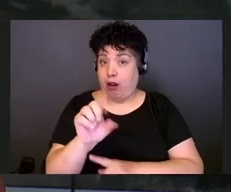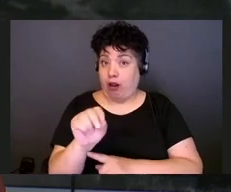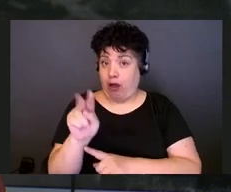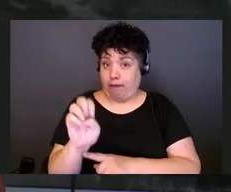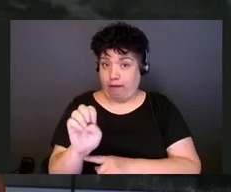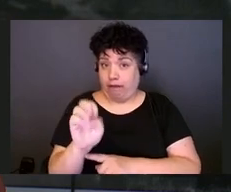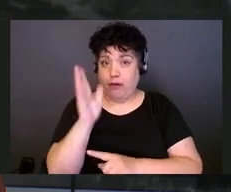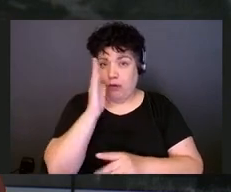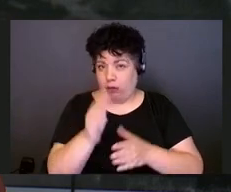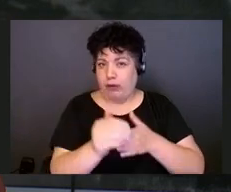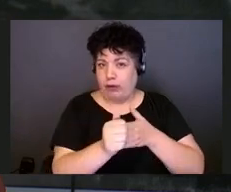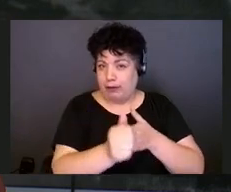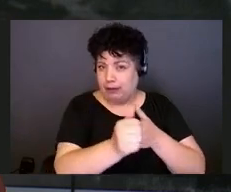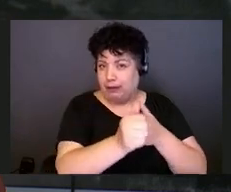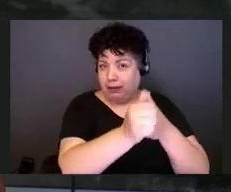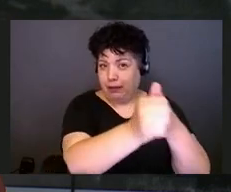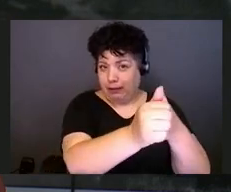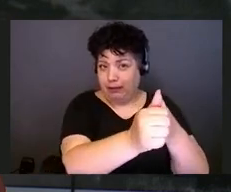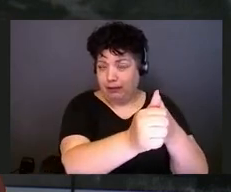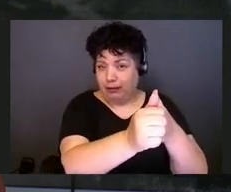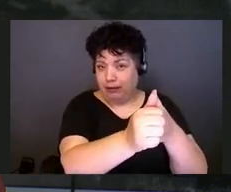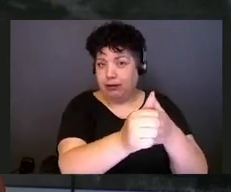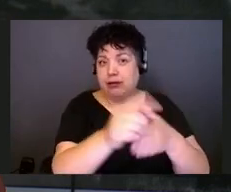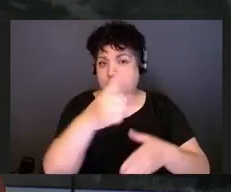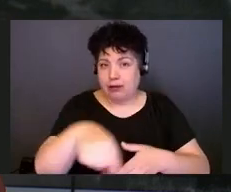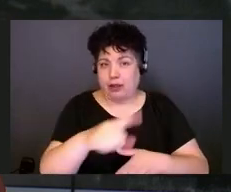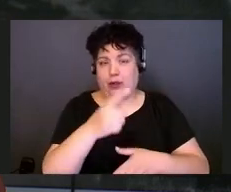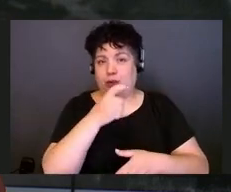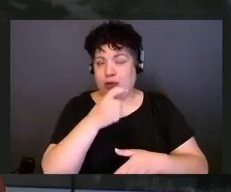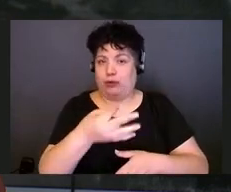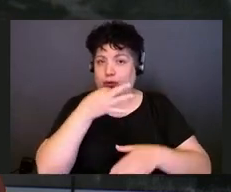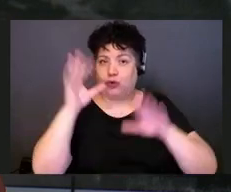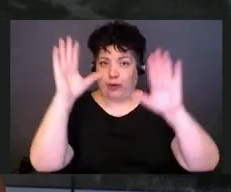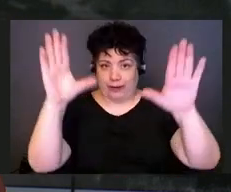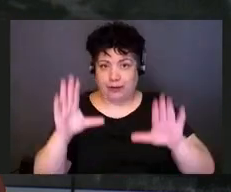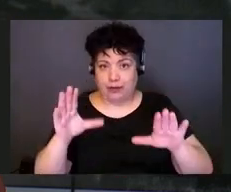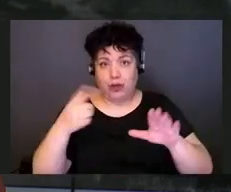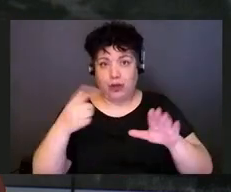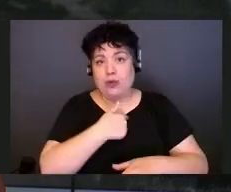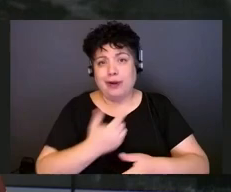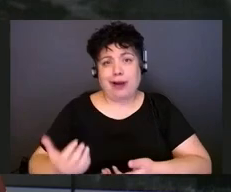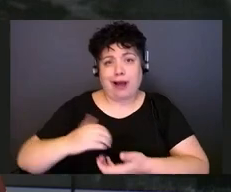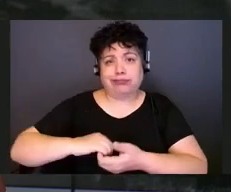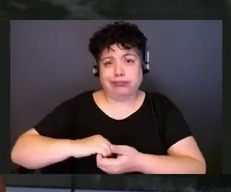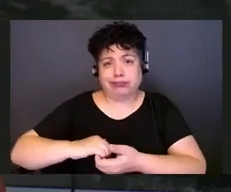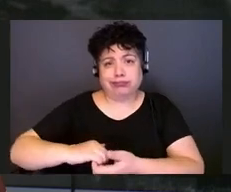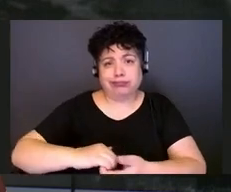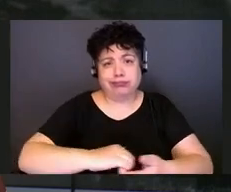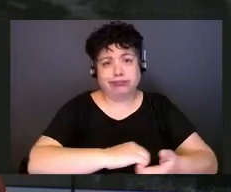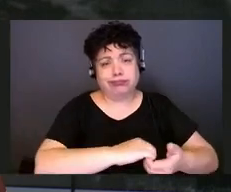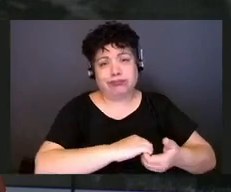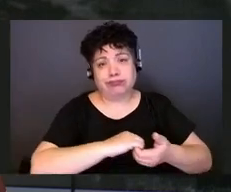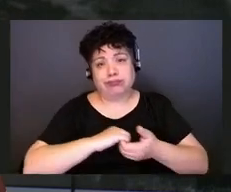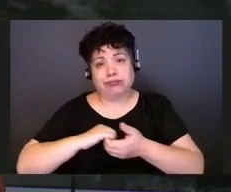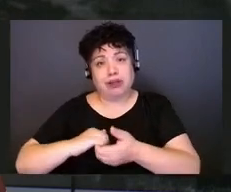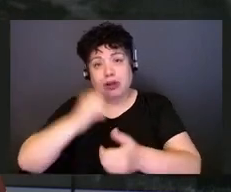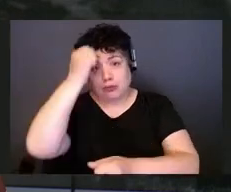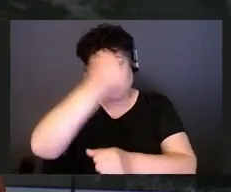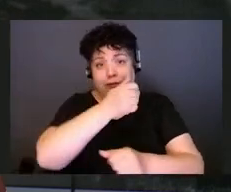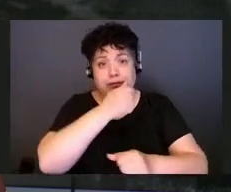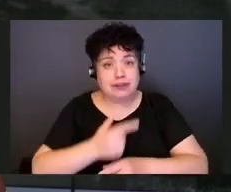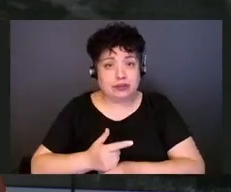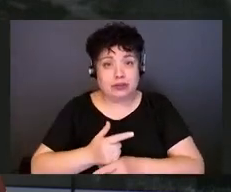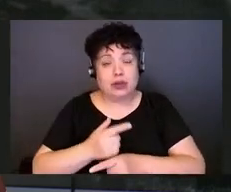the march of the great. As we hold hands with brothers and sisters, the world we